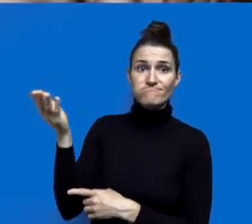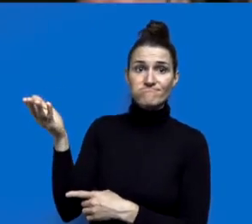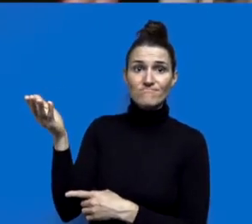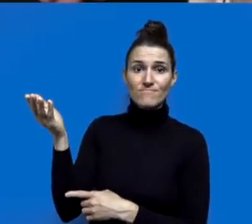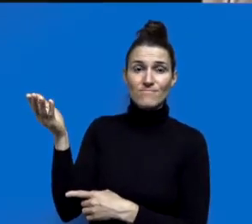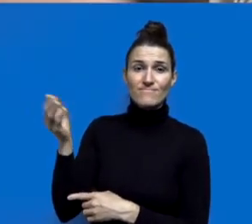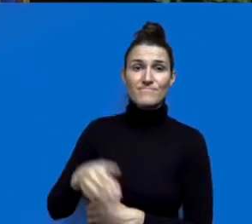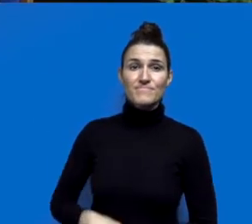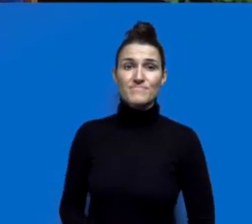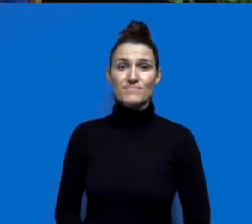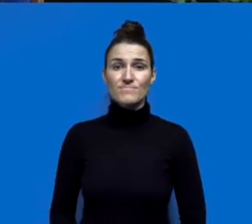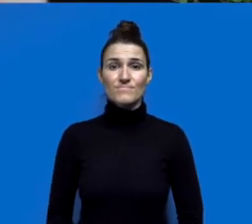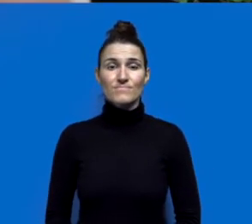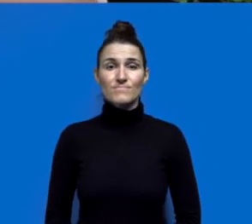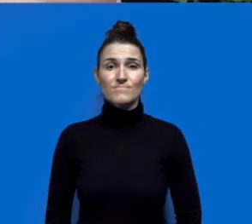Sliding.